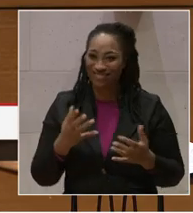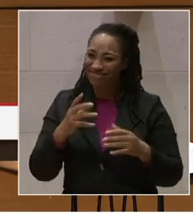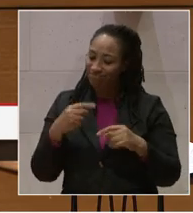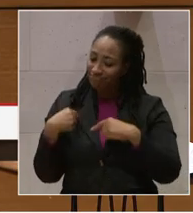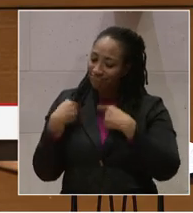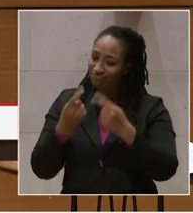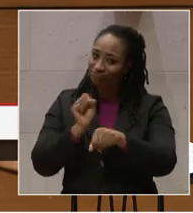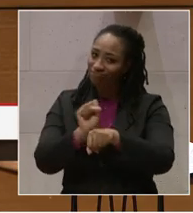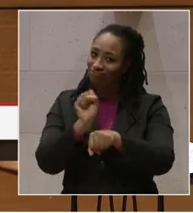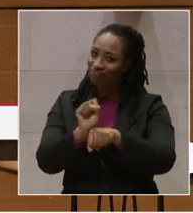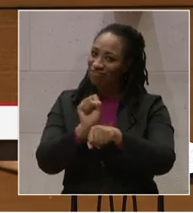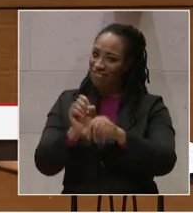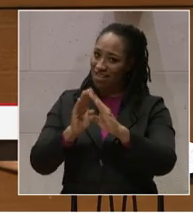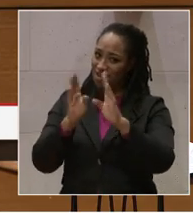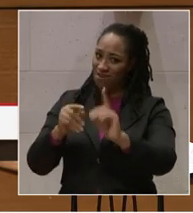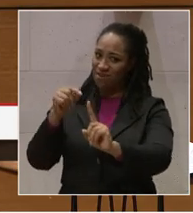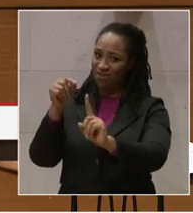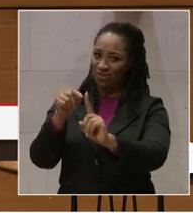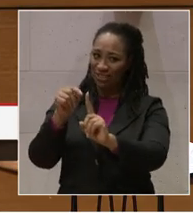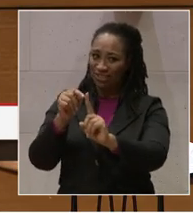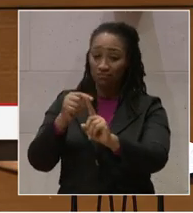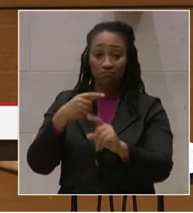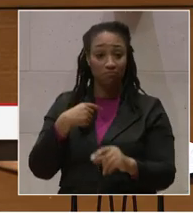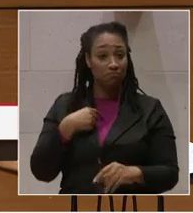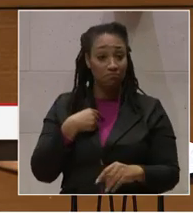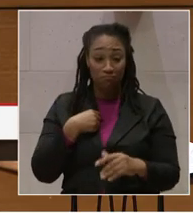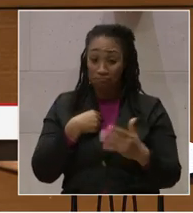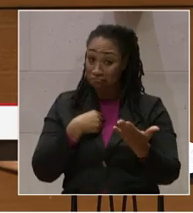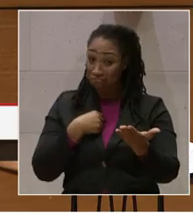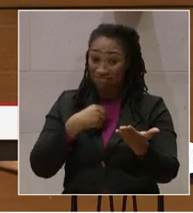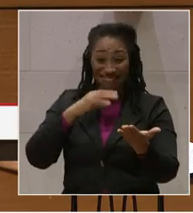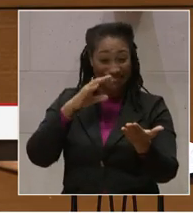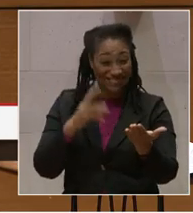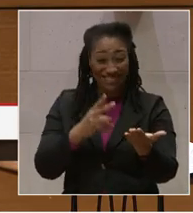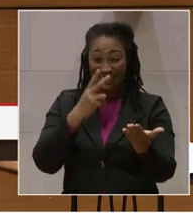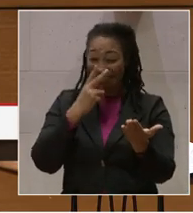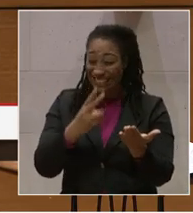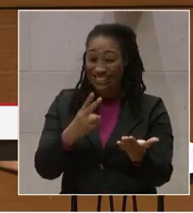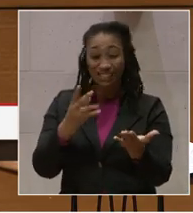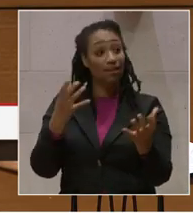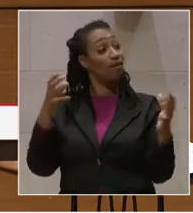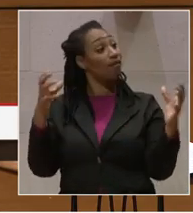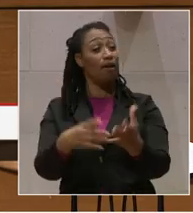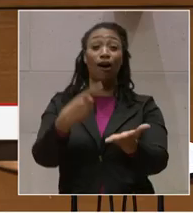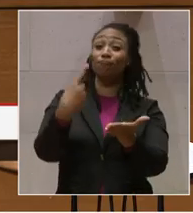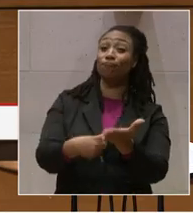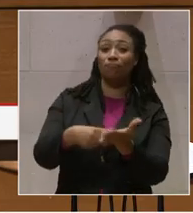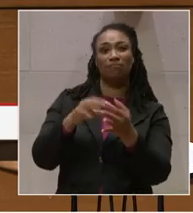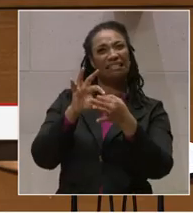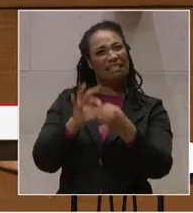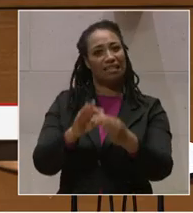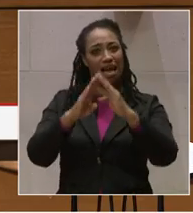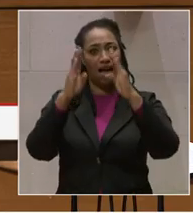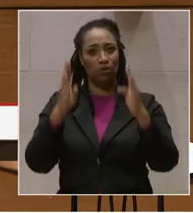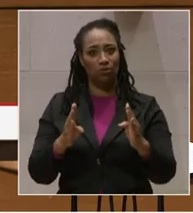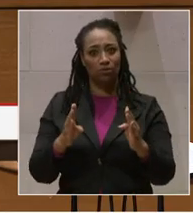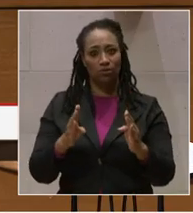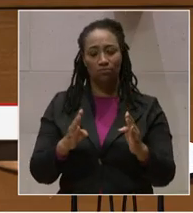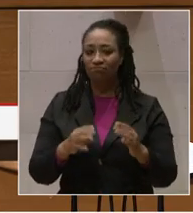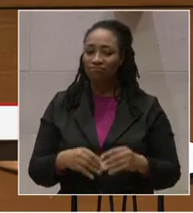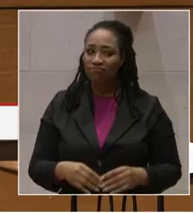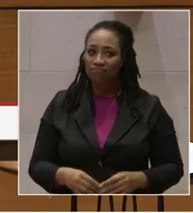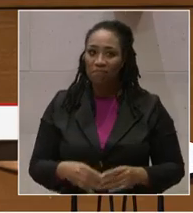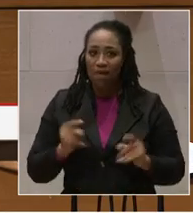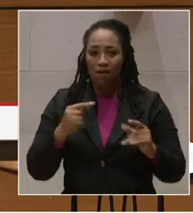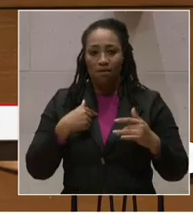seen housing be at the tip of every leader's tongue the way that it is right now. And it's unfortunate that it took a housing crisis to get here.